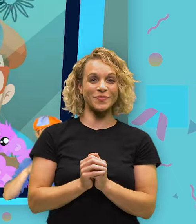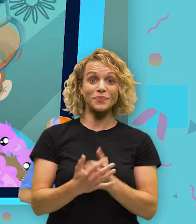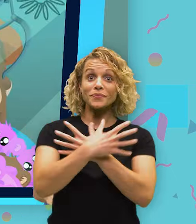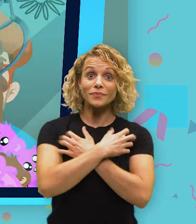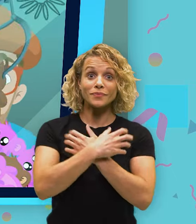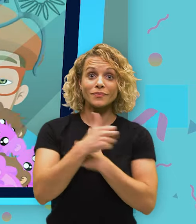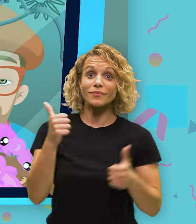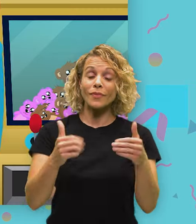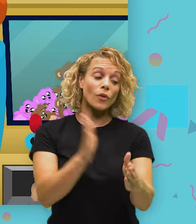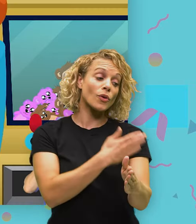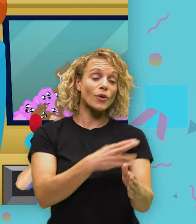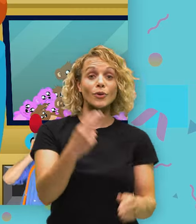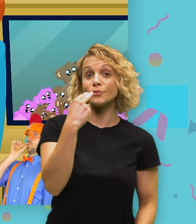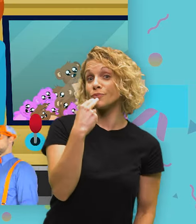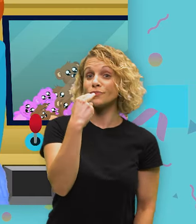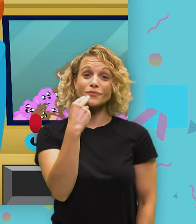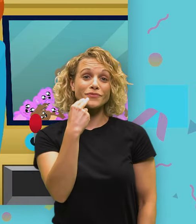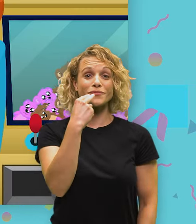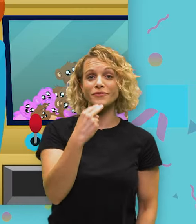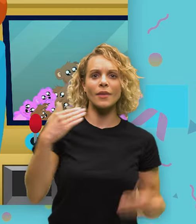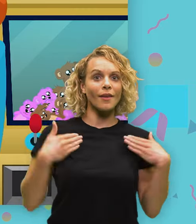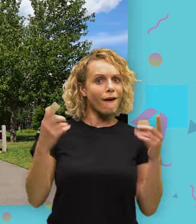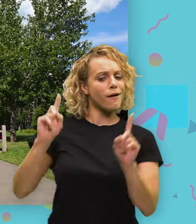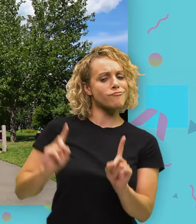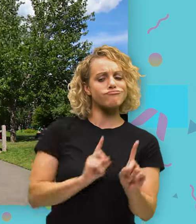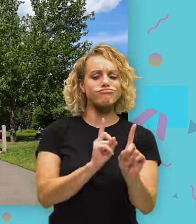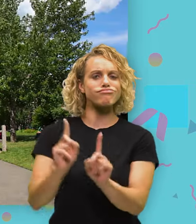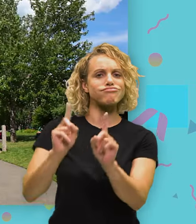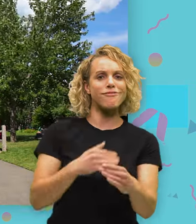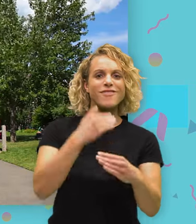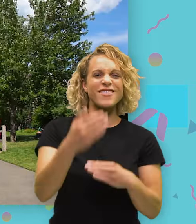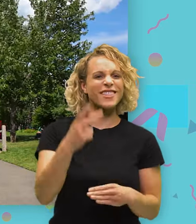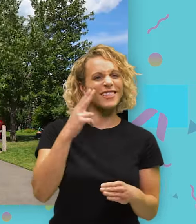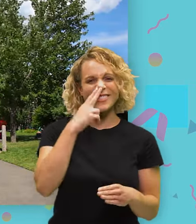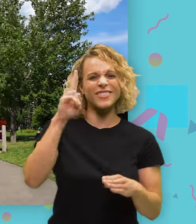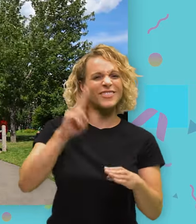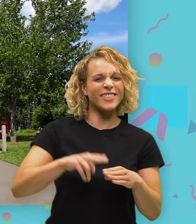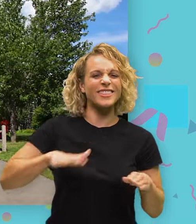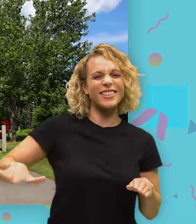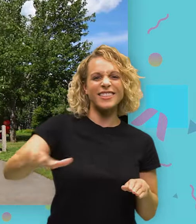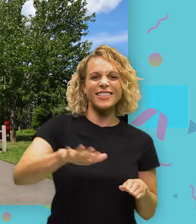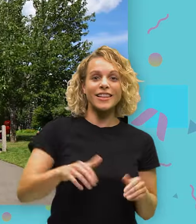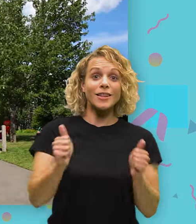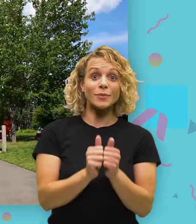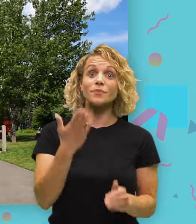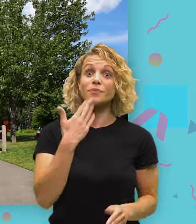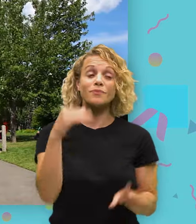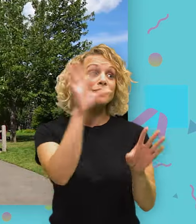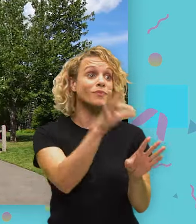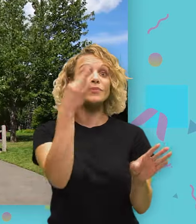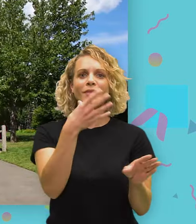arcade games, a teddy bear or a kazoo. Let's take a walk to the next fun place,